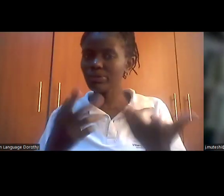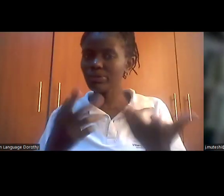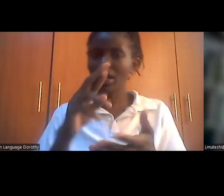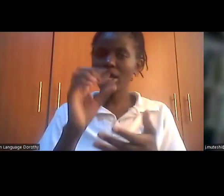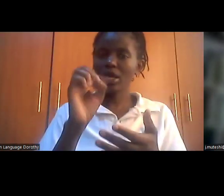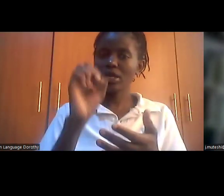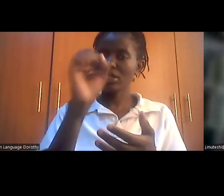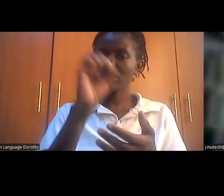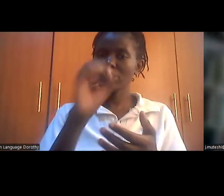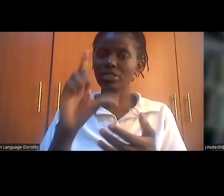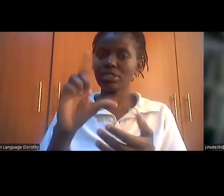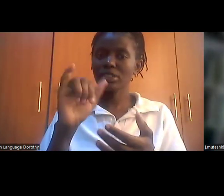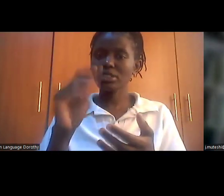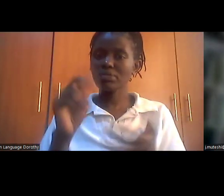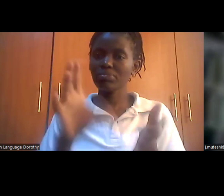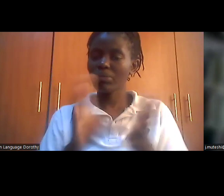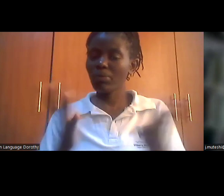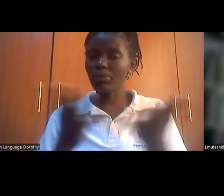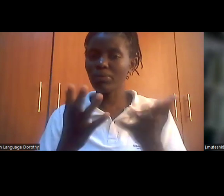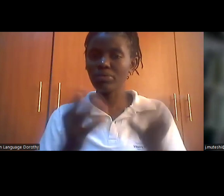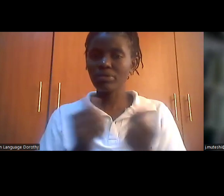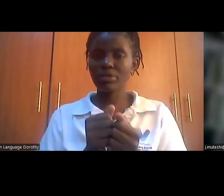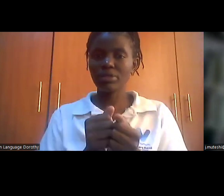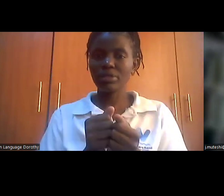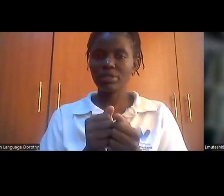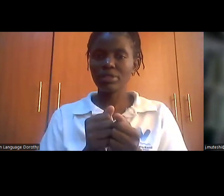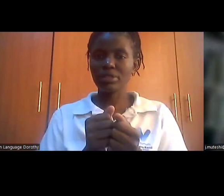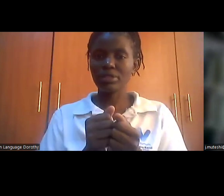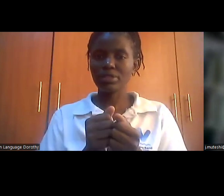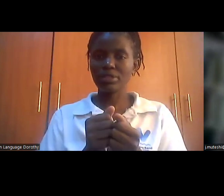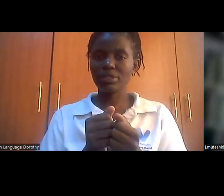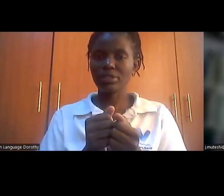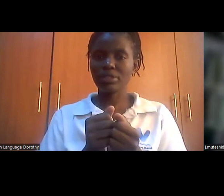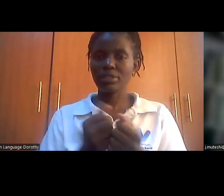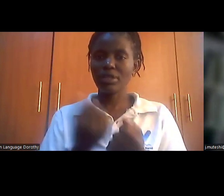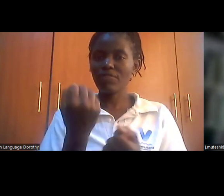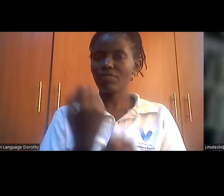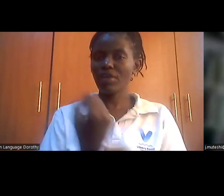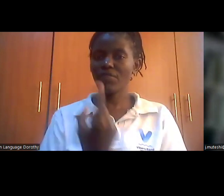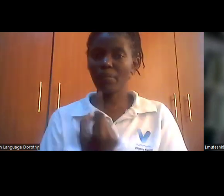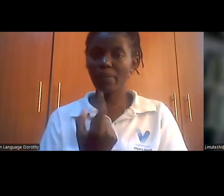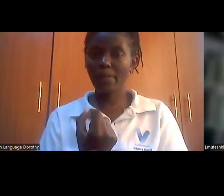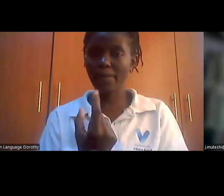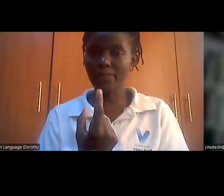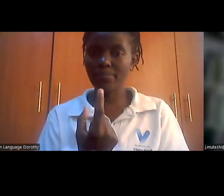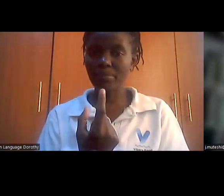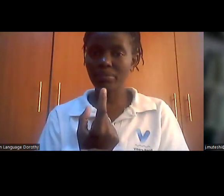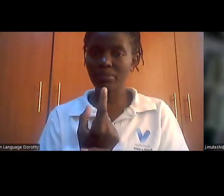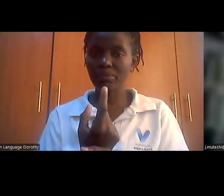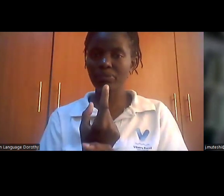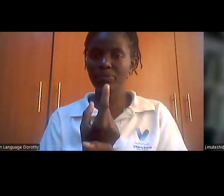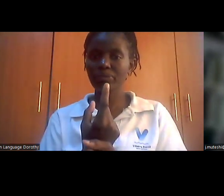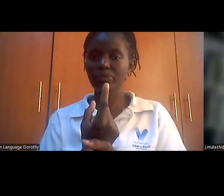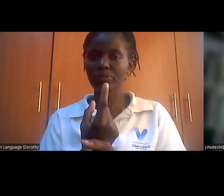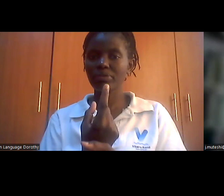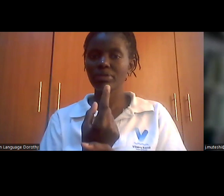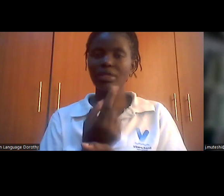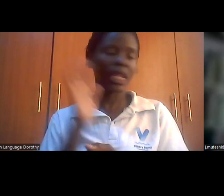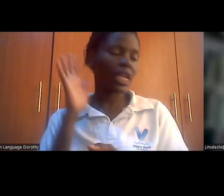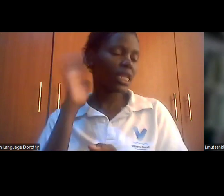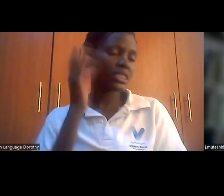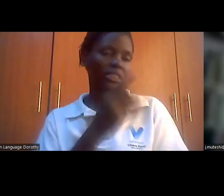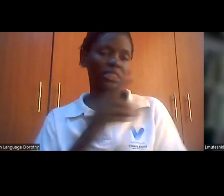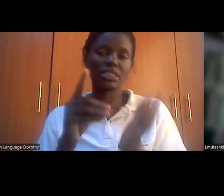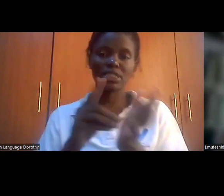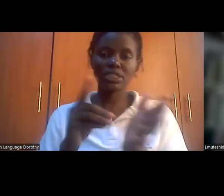floor now just for 5 minutes to research by Koval. So we've listened to Dr. Mona, we've listened to Elishua,